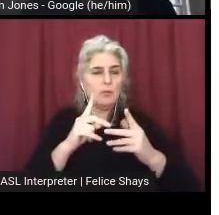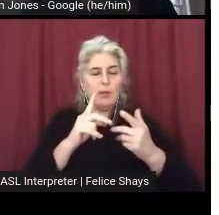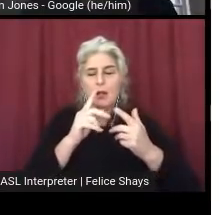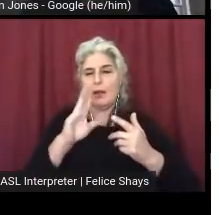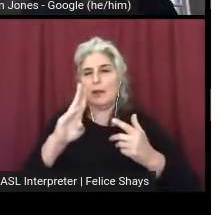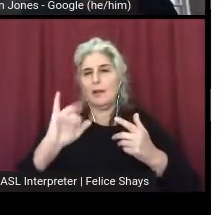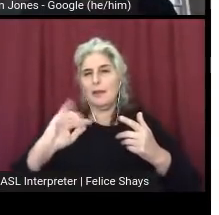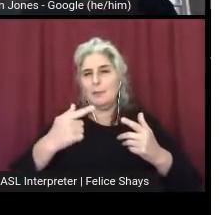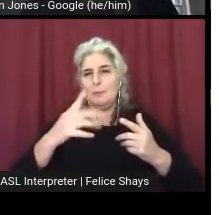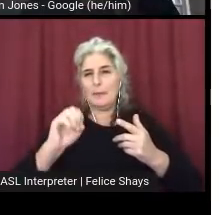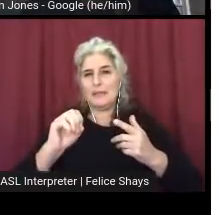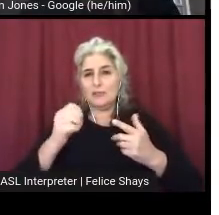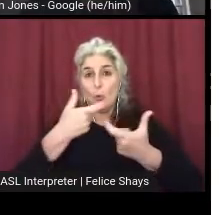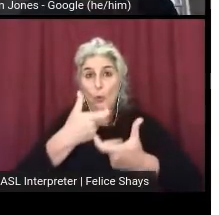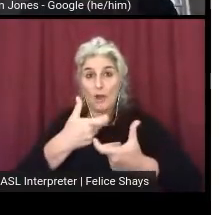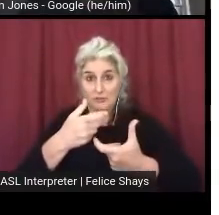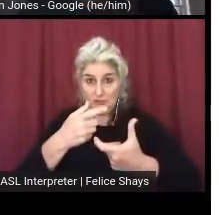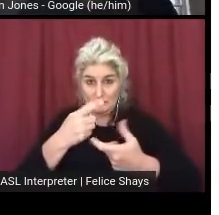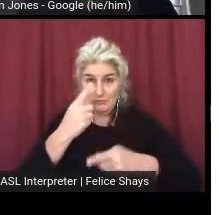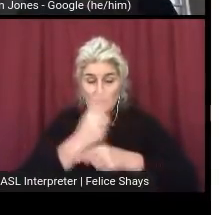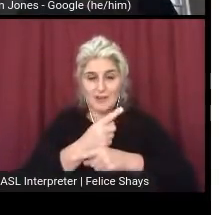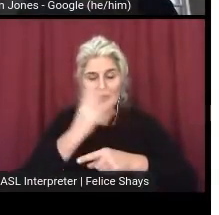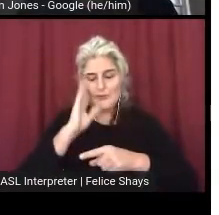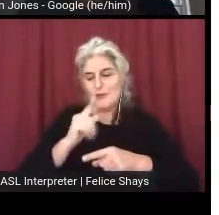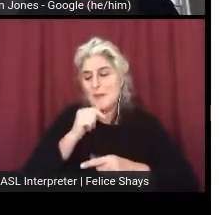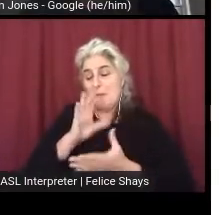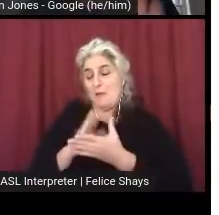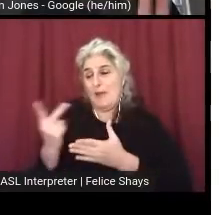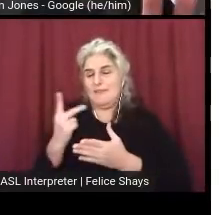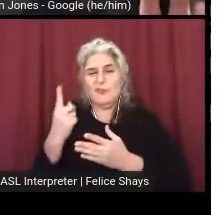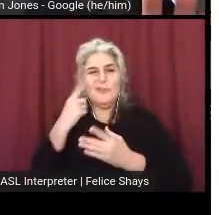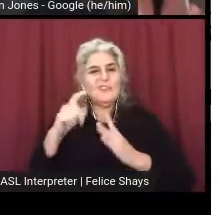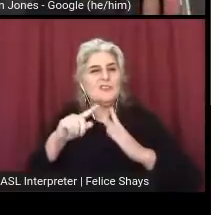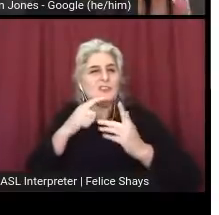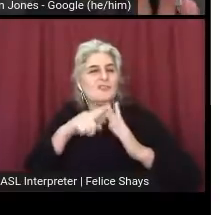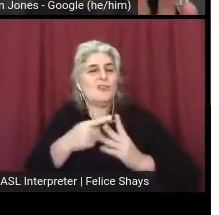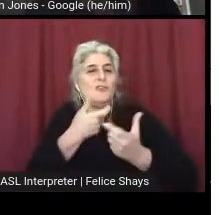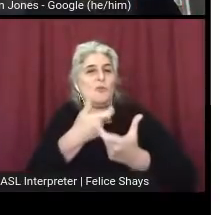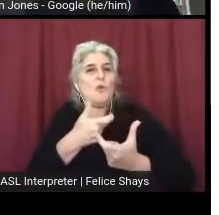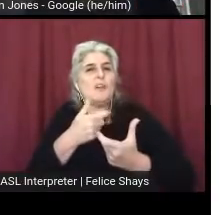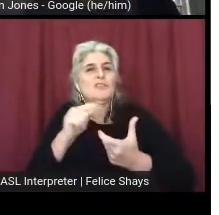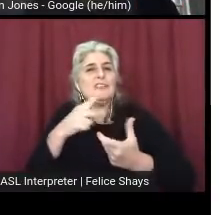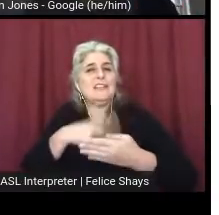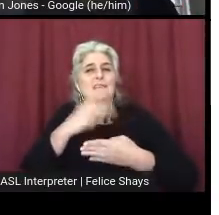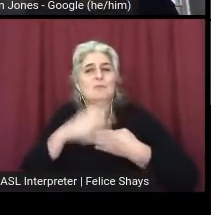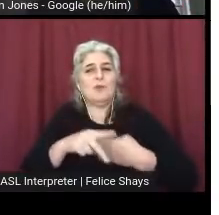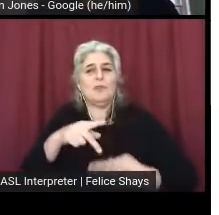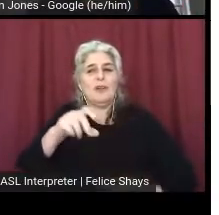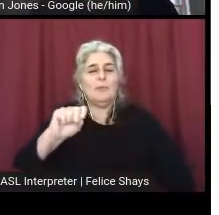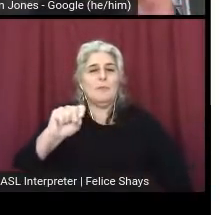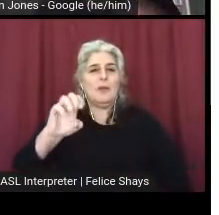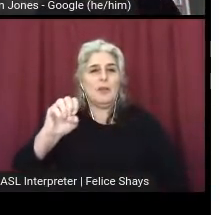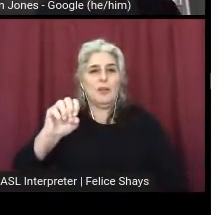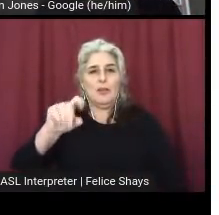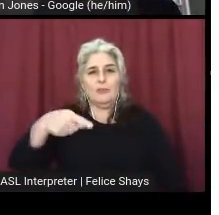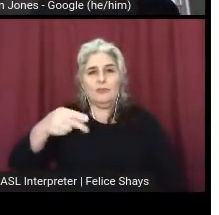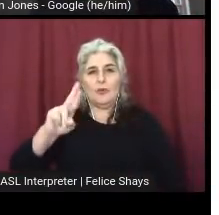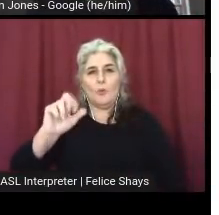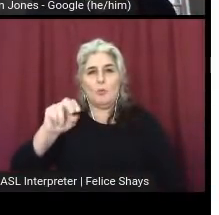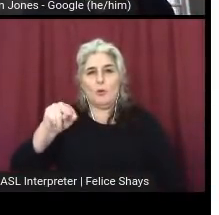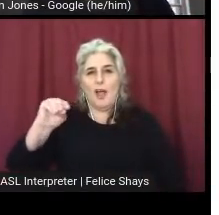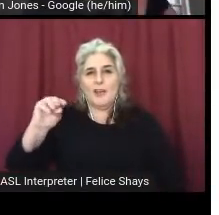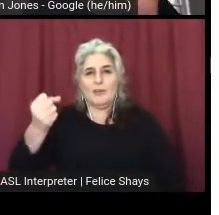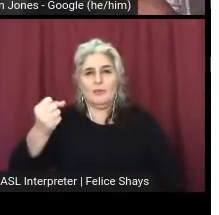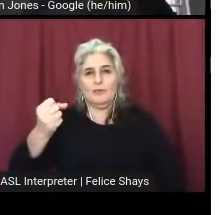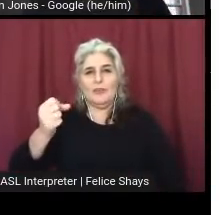content. My wife and I just started The Sopranos last night, so no spoilers there. I know what happens at the